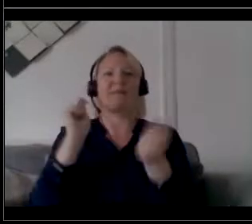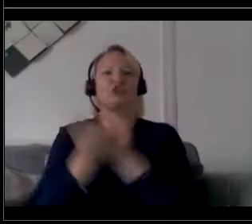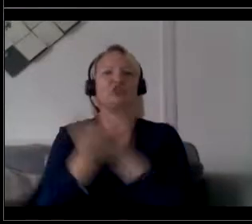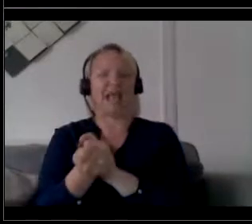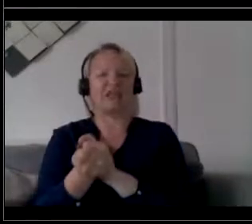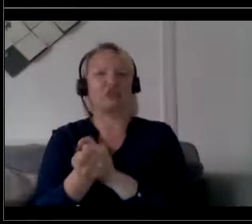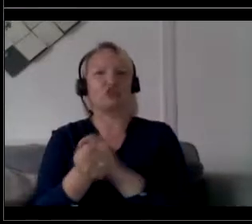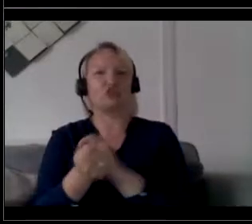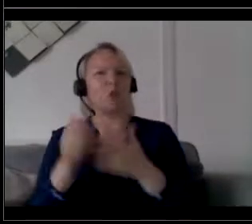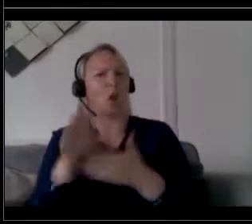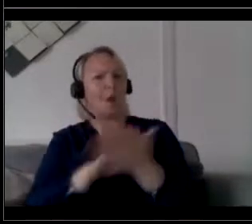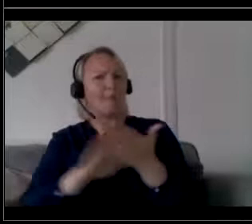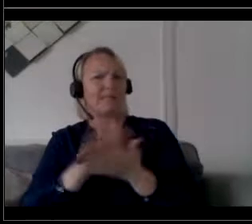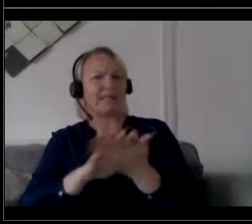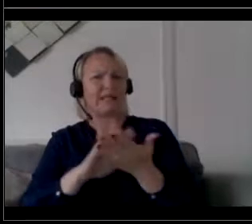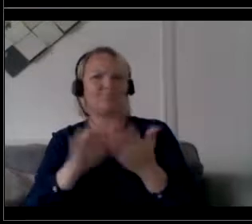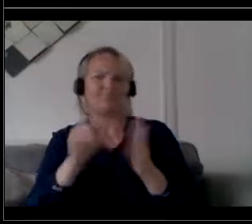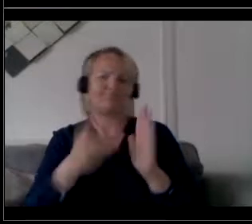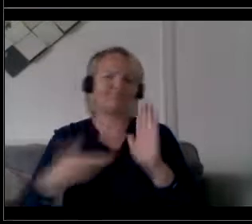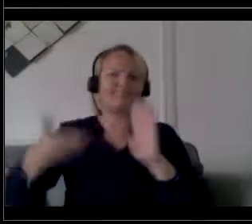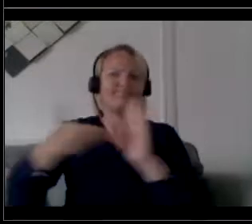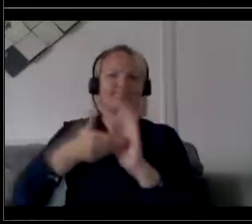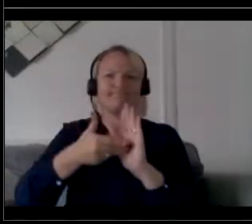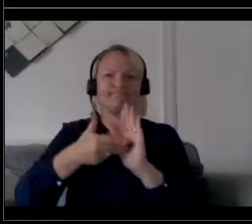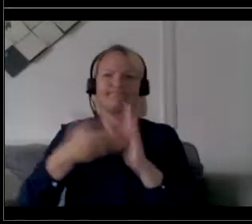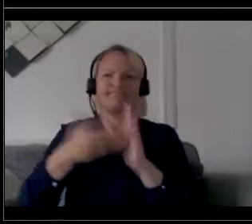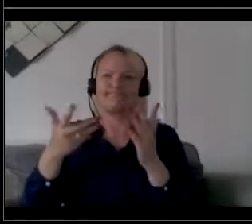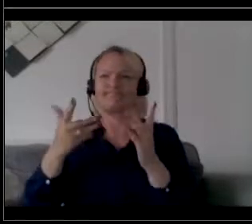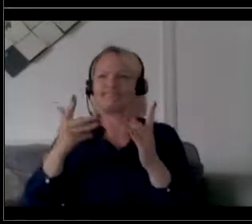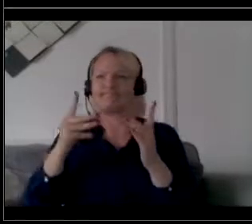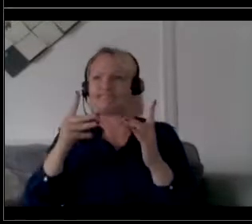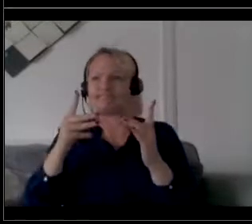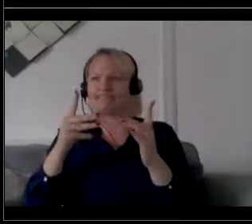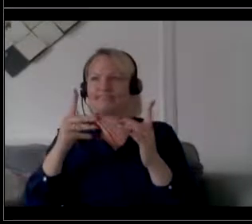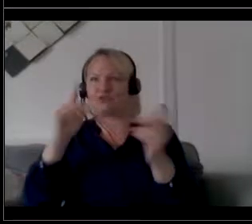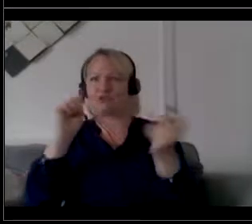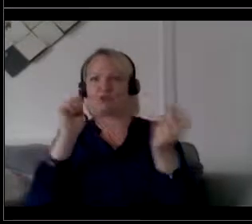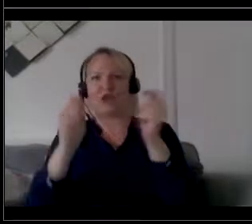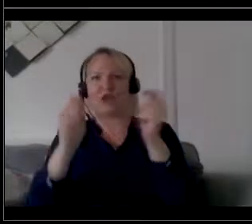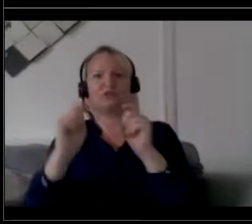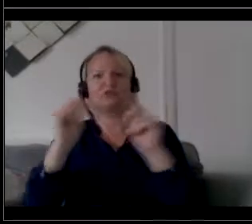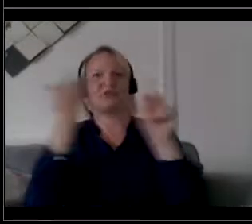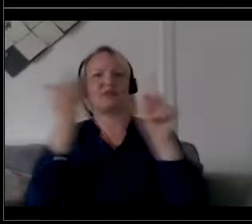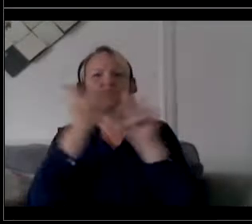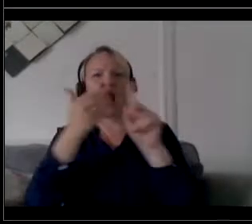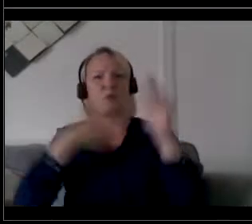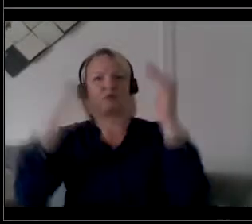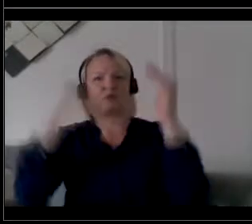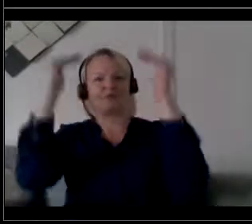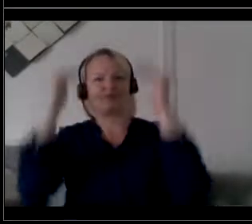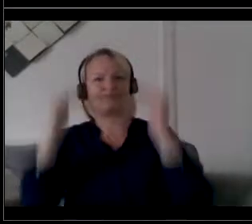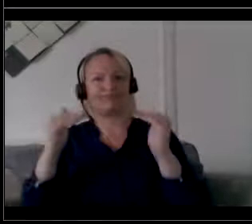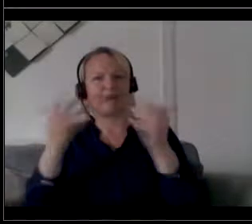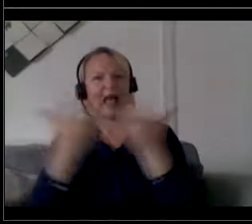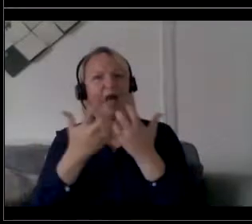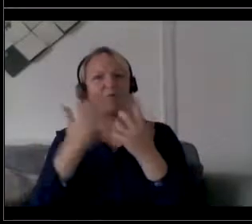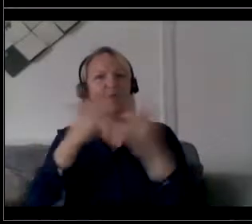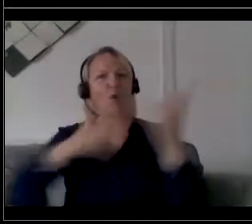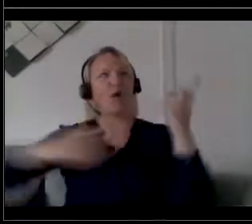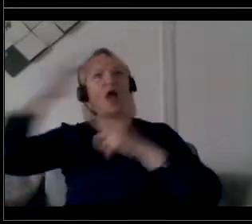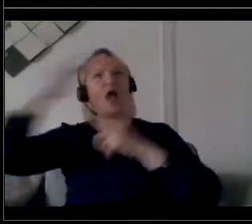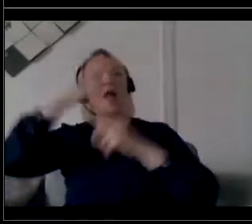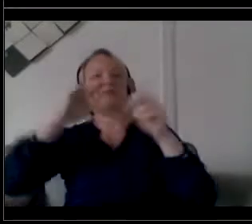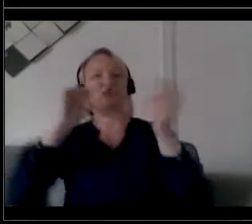are we looking to take to help this country meet the targets that are needed to prevent climate change? Gareth?